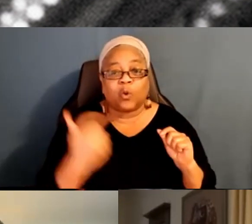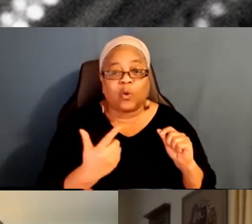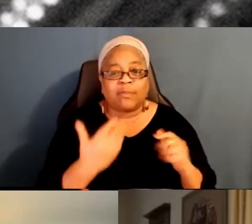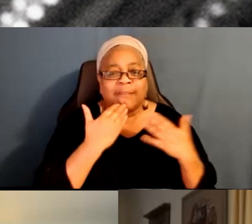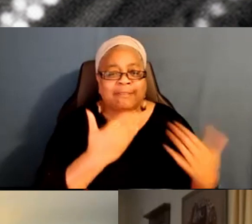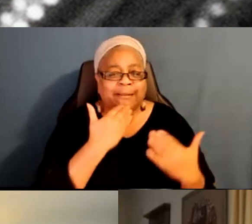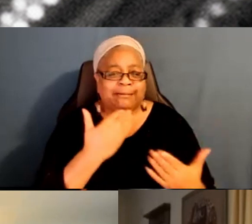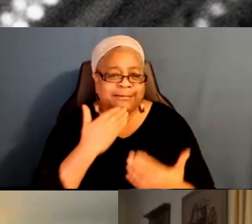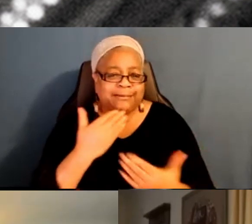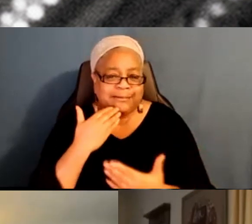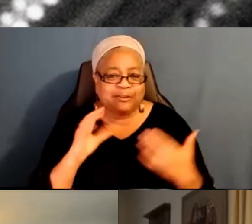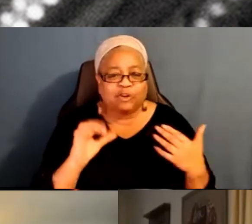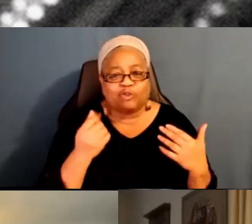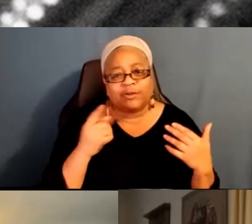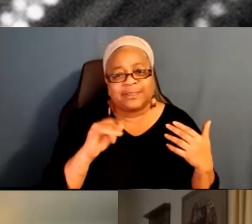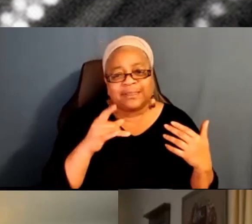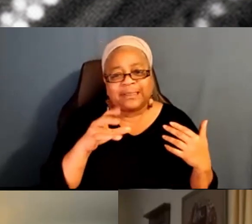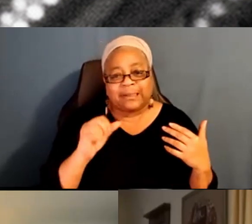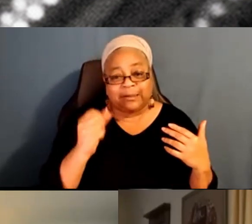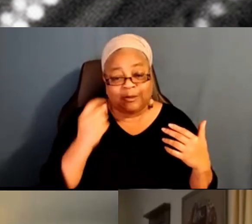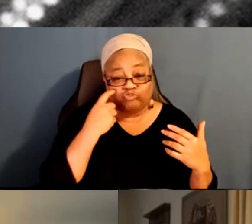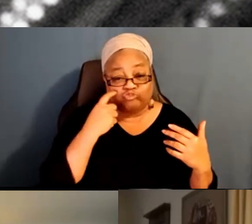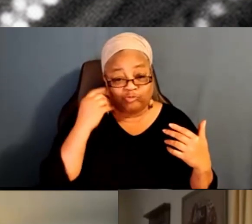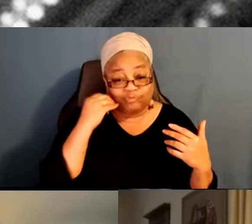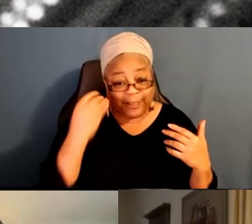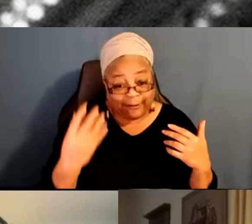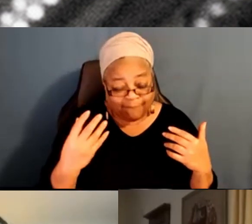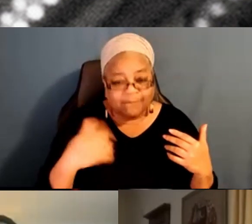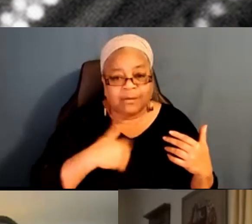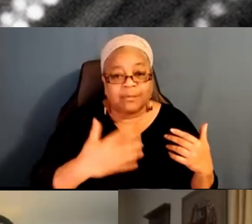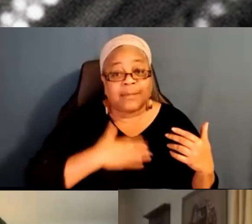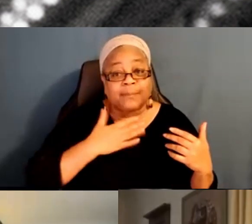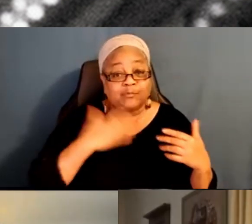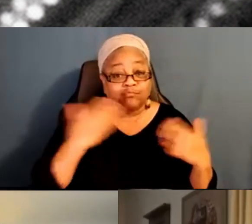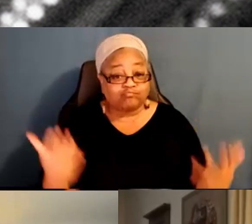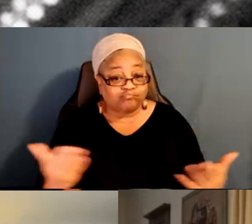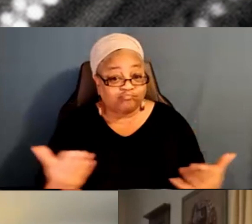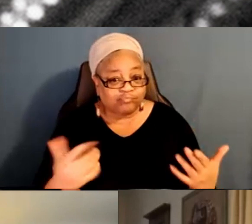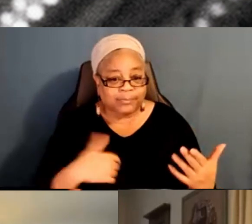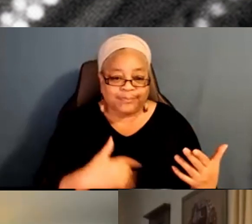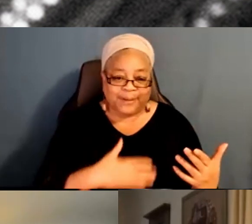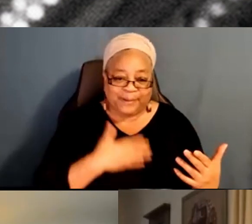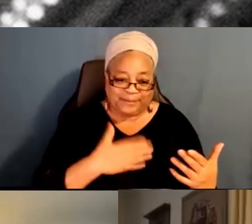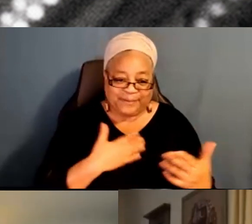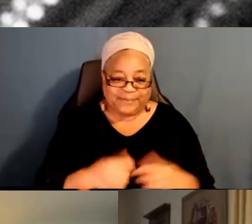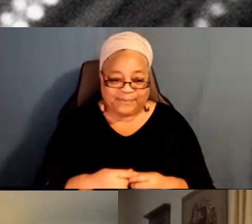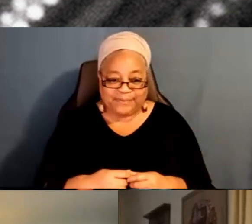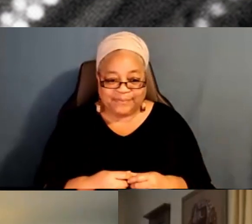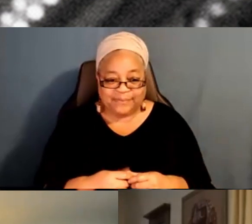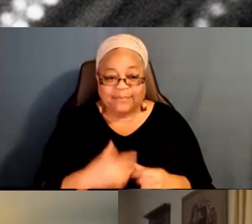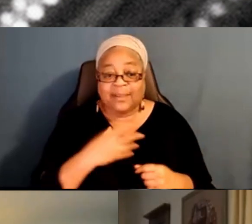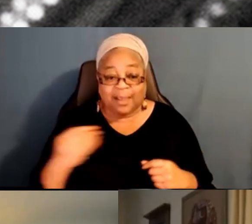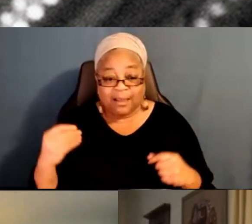thanks that Christina just gave. I'm so happy to be here and to be,